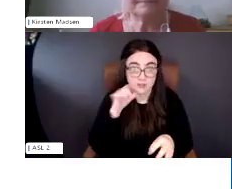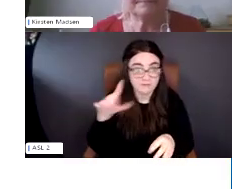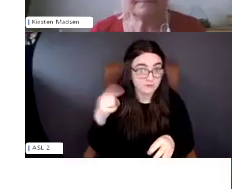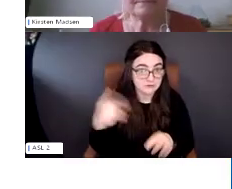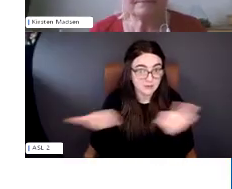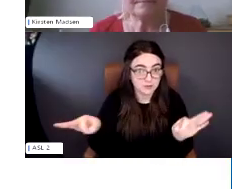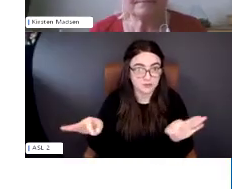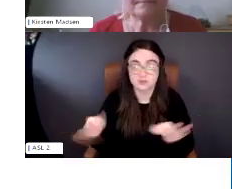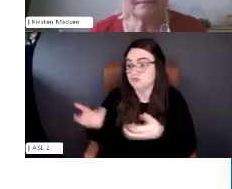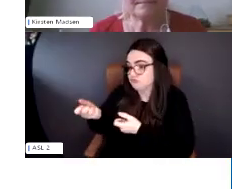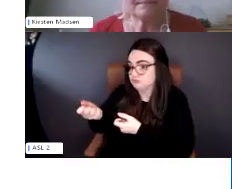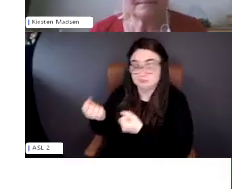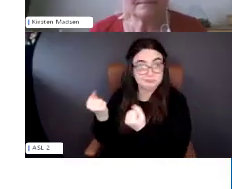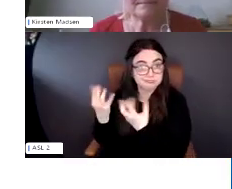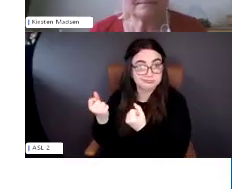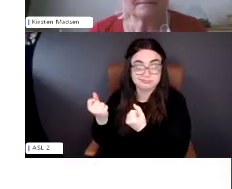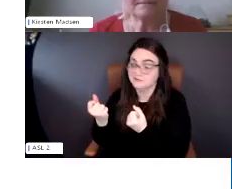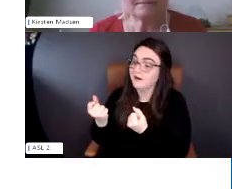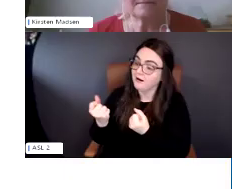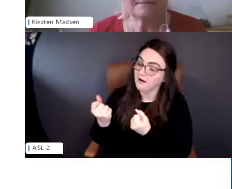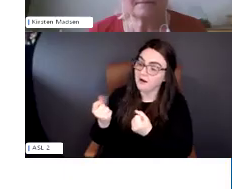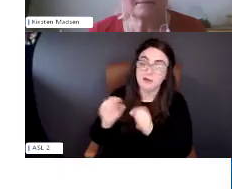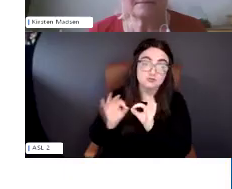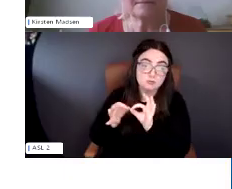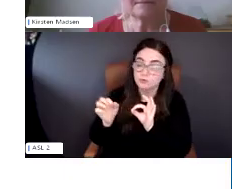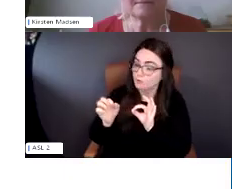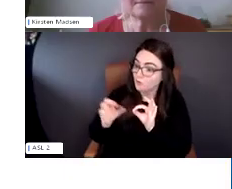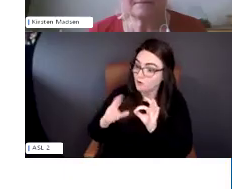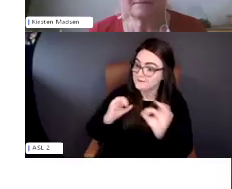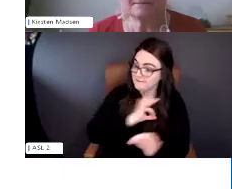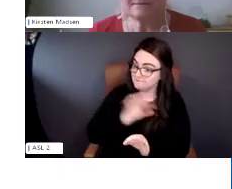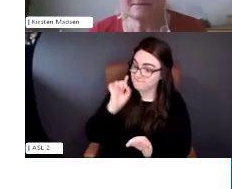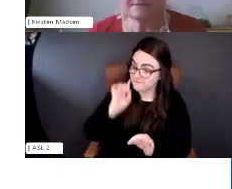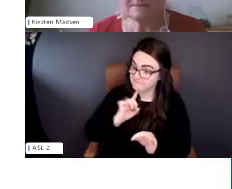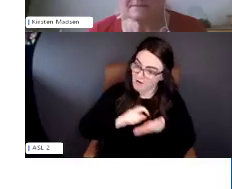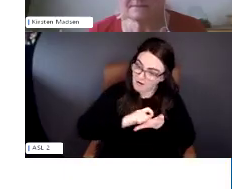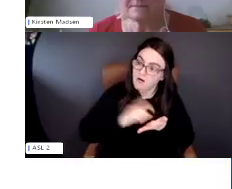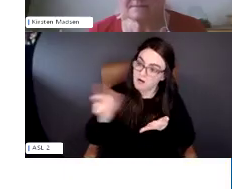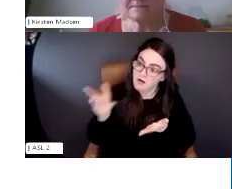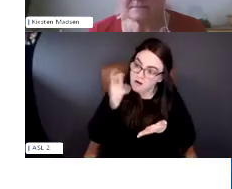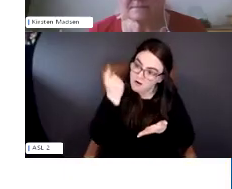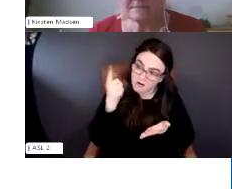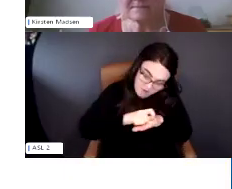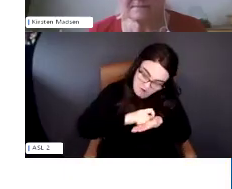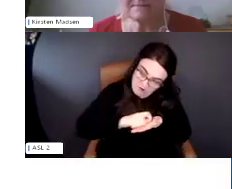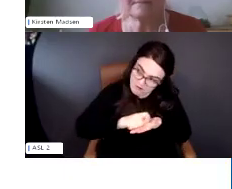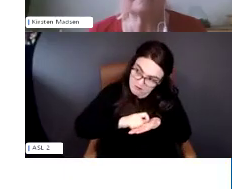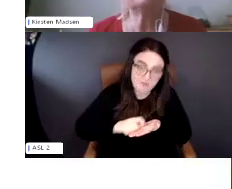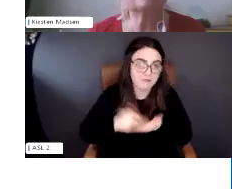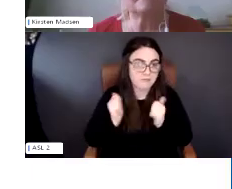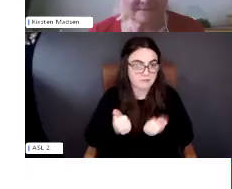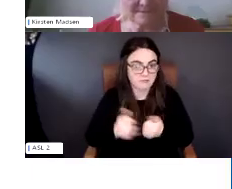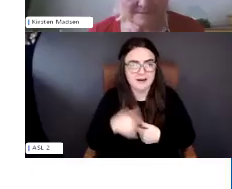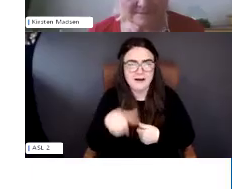There was a question around sort of dementia or people that may not have filters kind of thing. So if